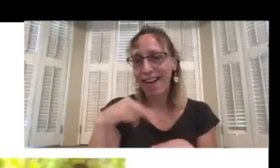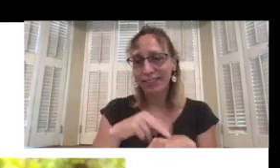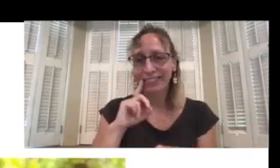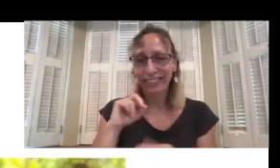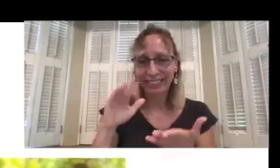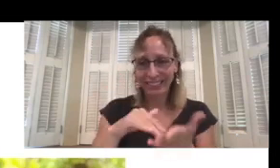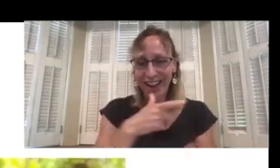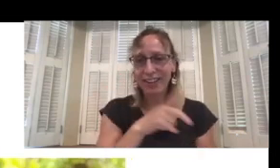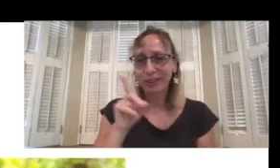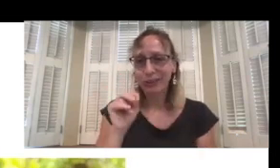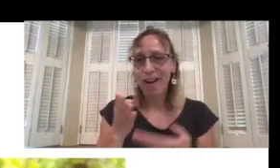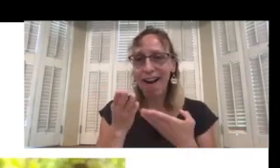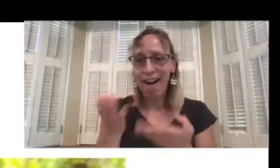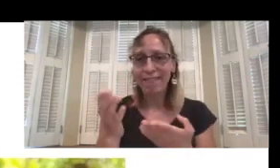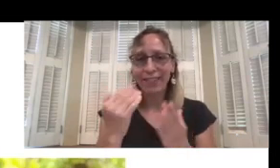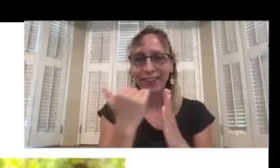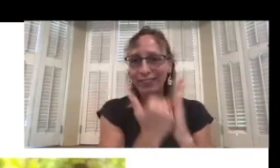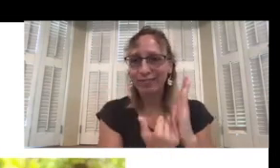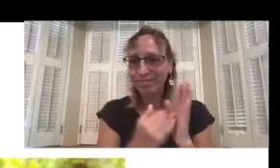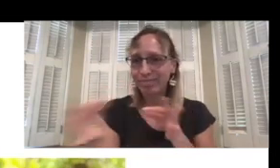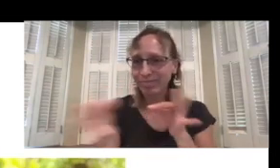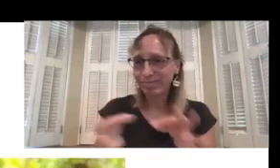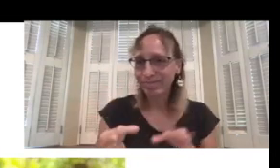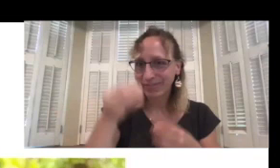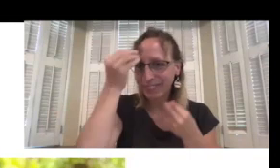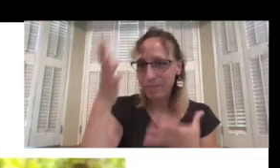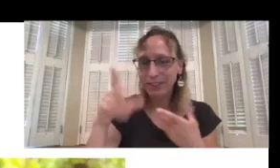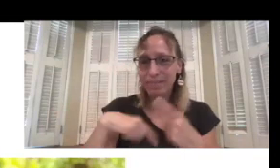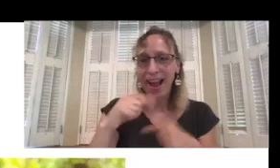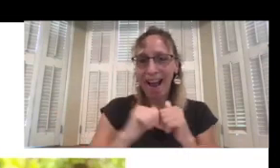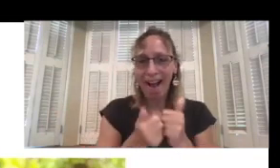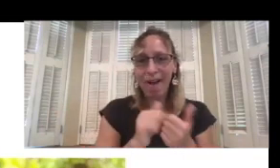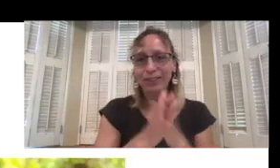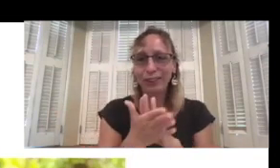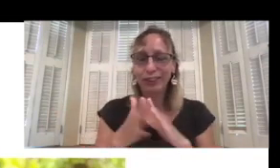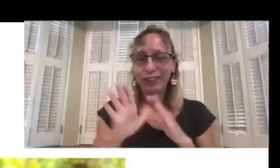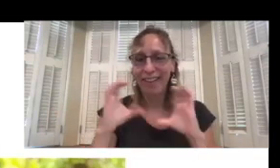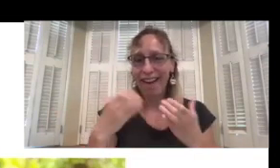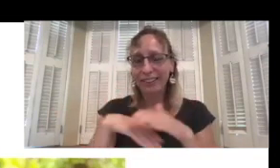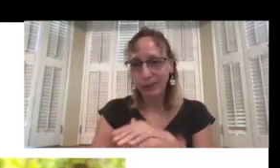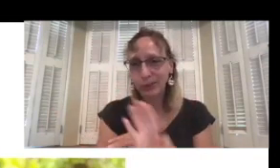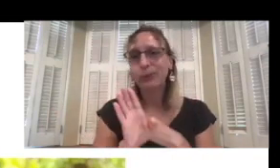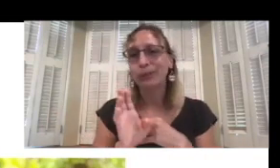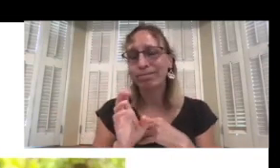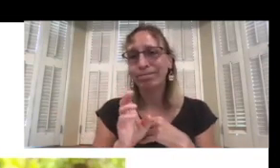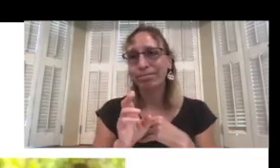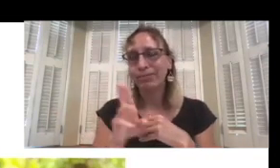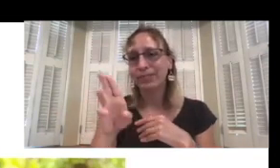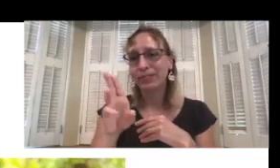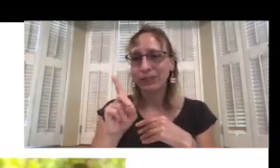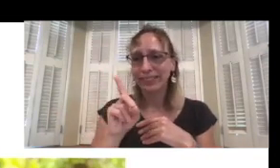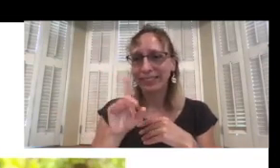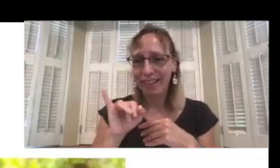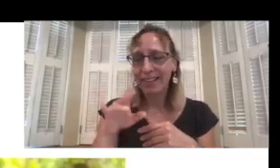And also the National Deaf Center in DC does offer a description, and it's some information about how